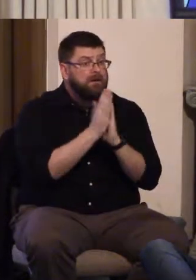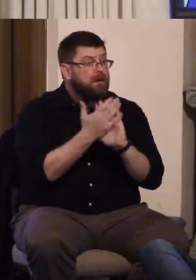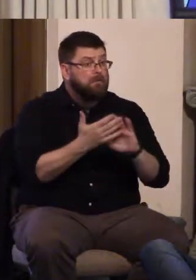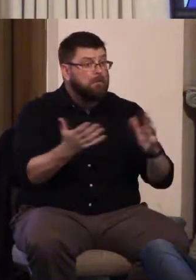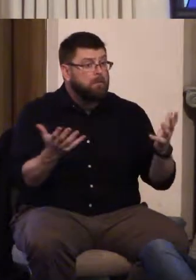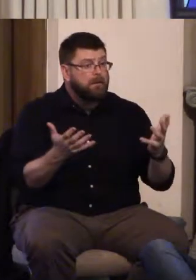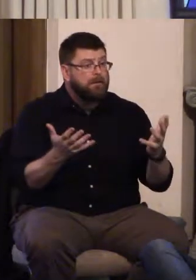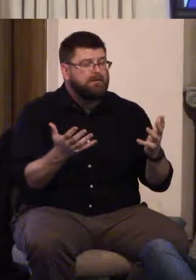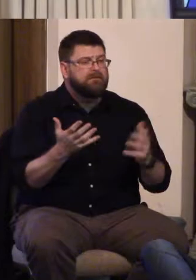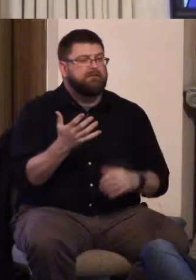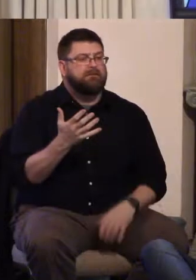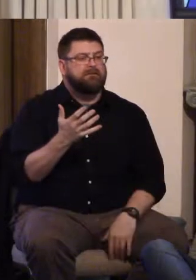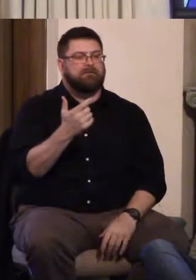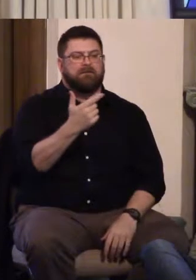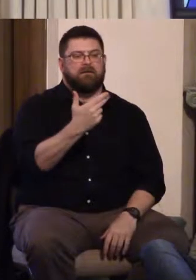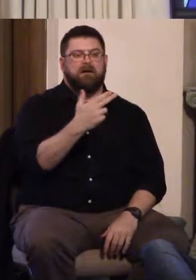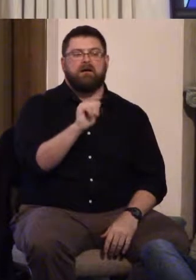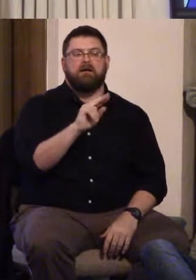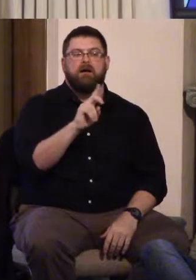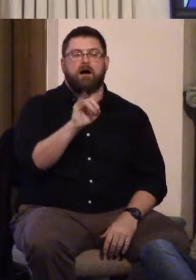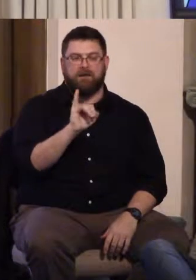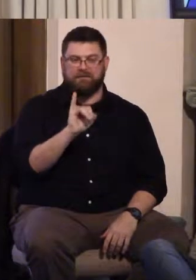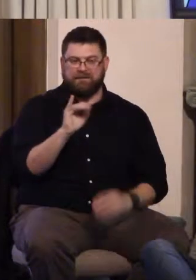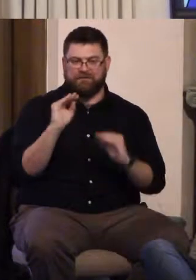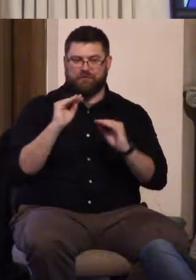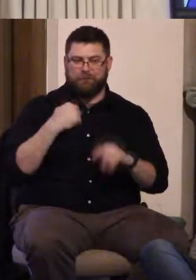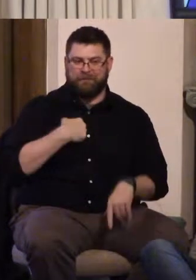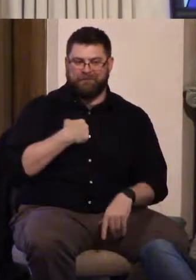is, Gandhi taught me this one.